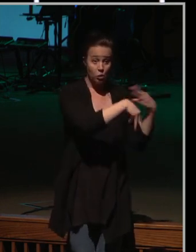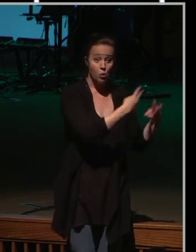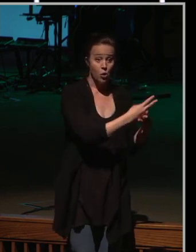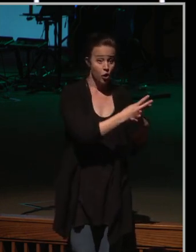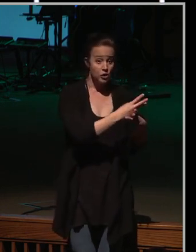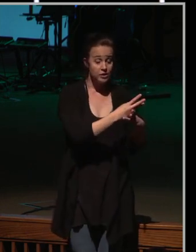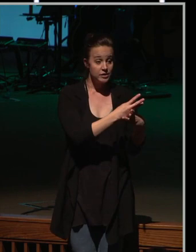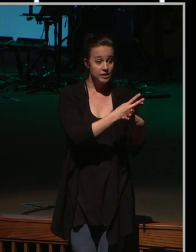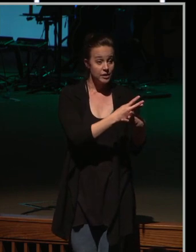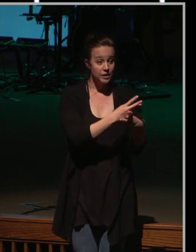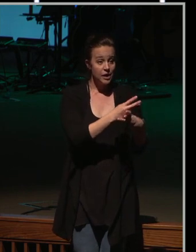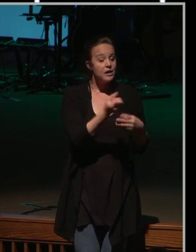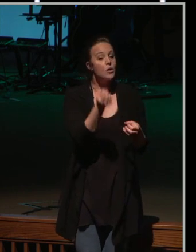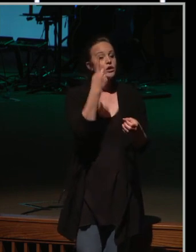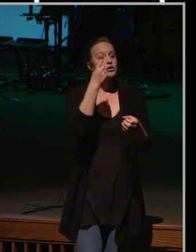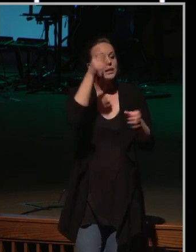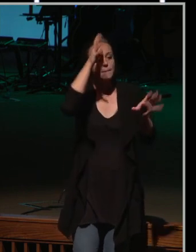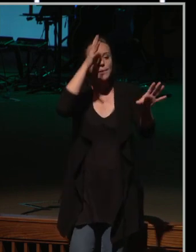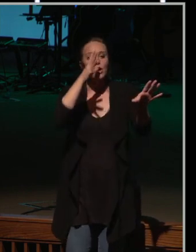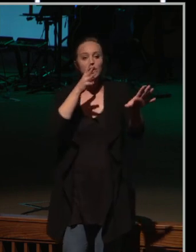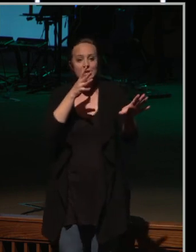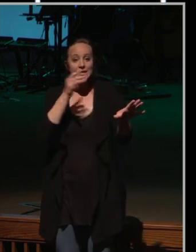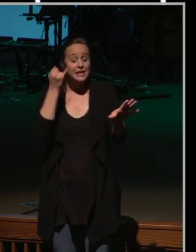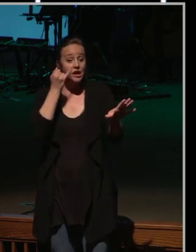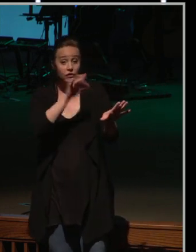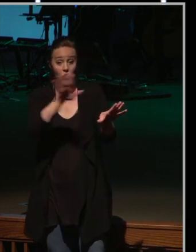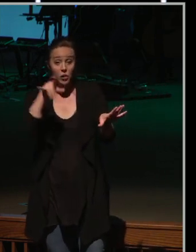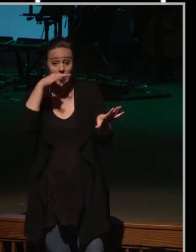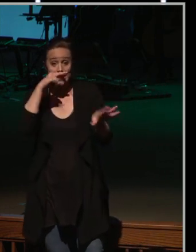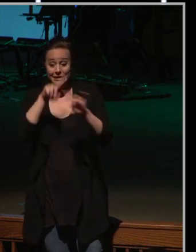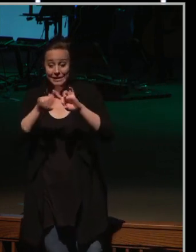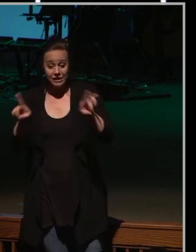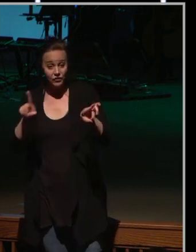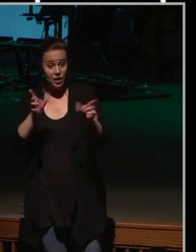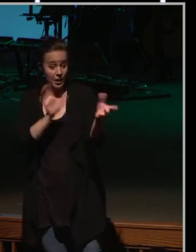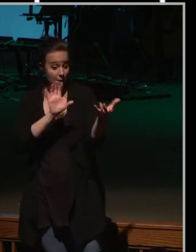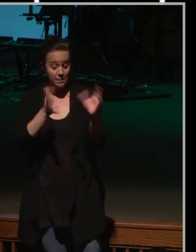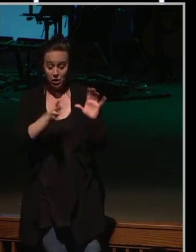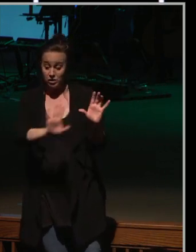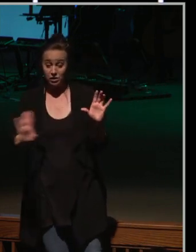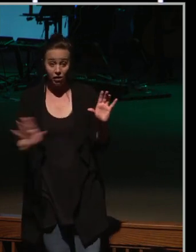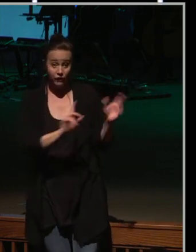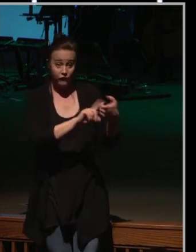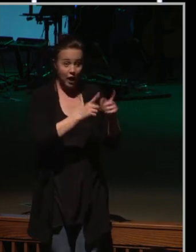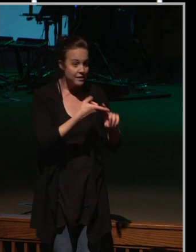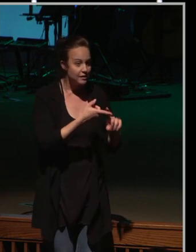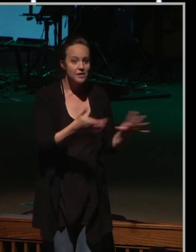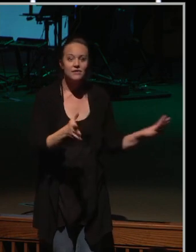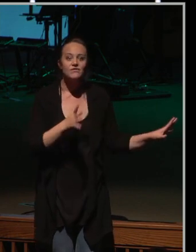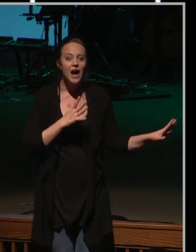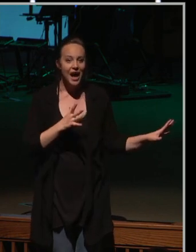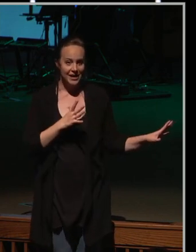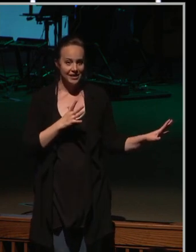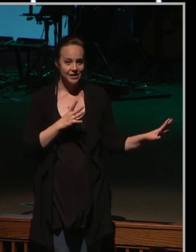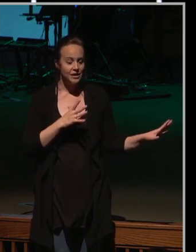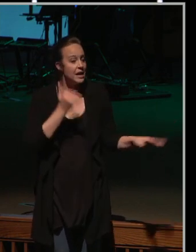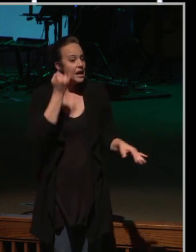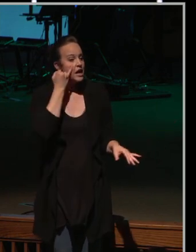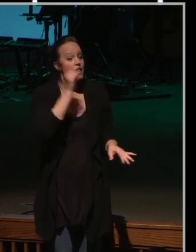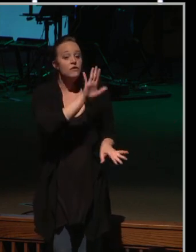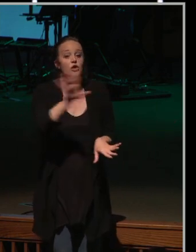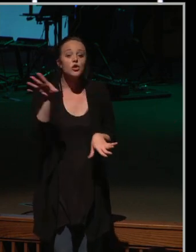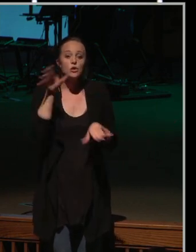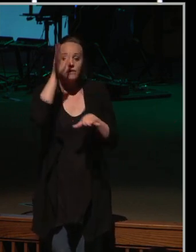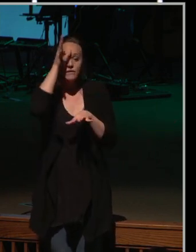okay if your kids are different than their friends. It's okay if you say we don't do sleepovers on Saturday because we'll miss church